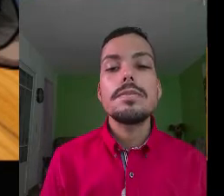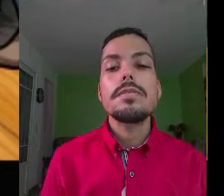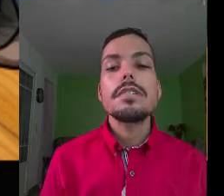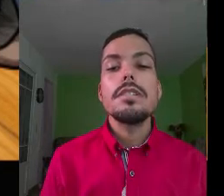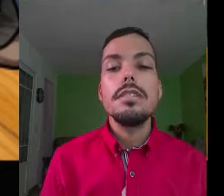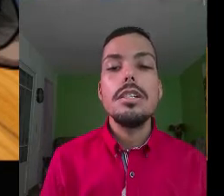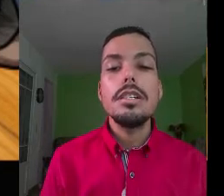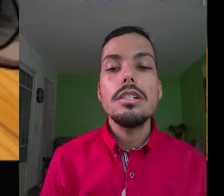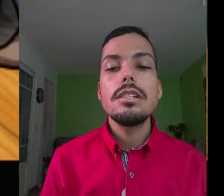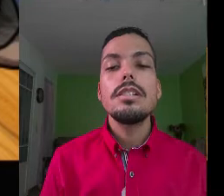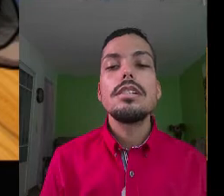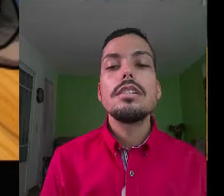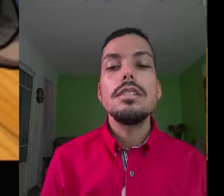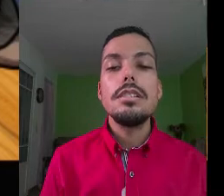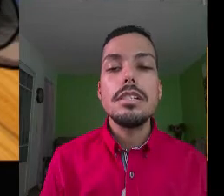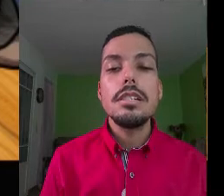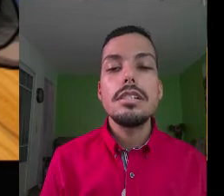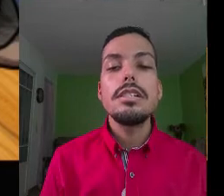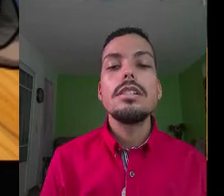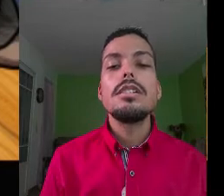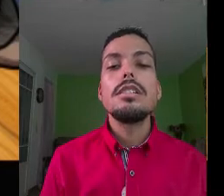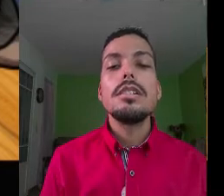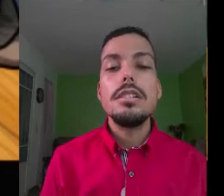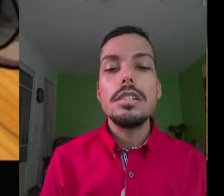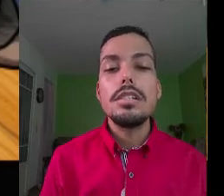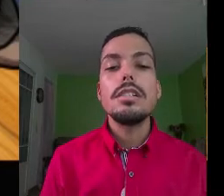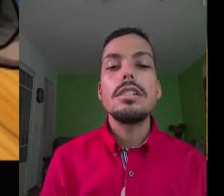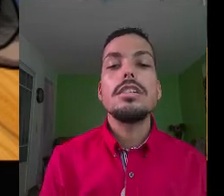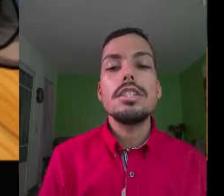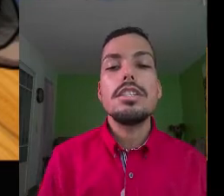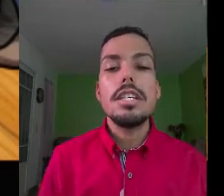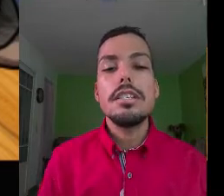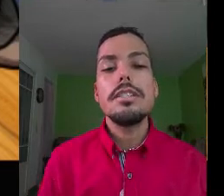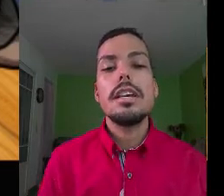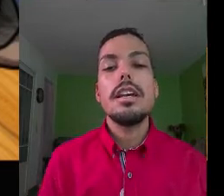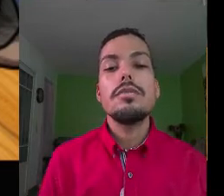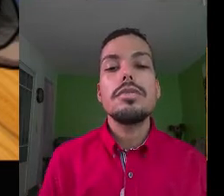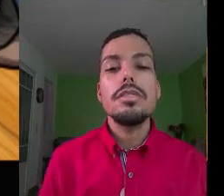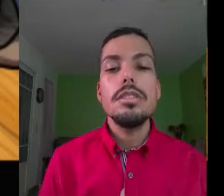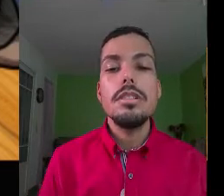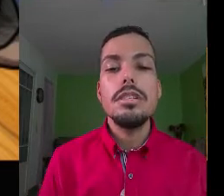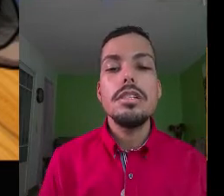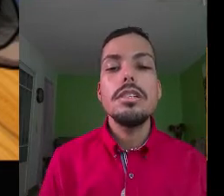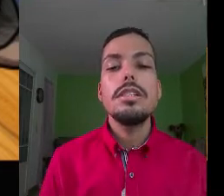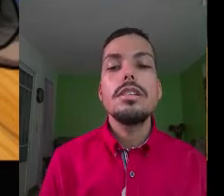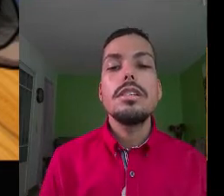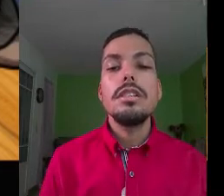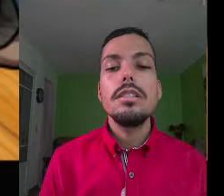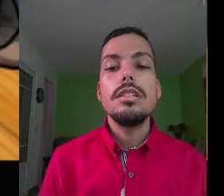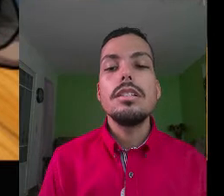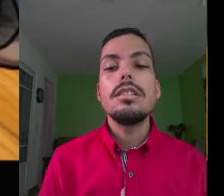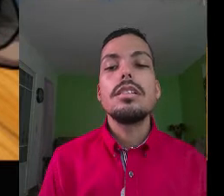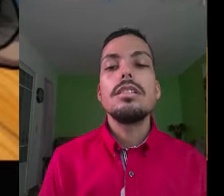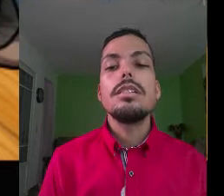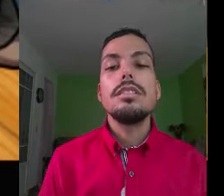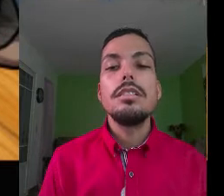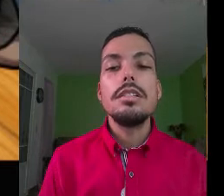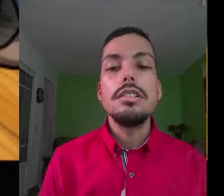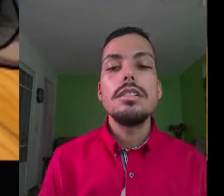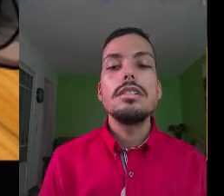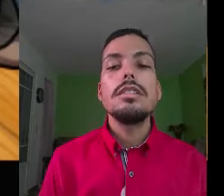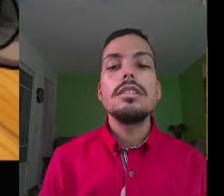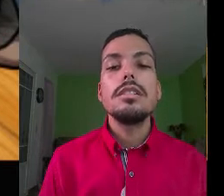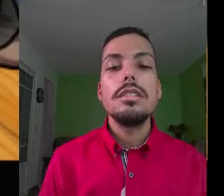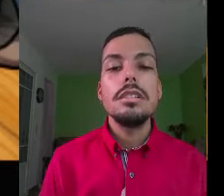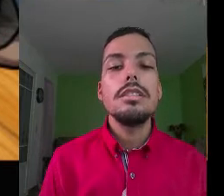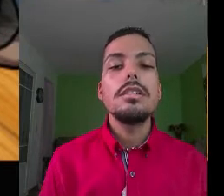d, d, d, d. The letter D sounds d, d,